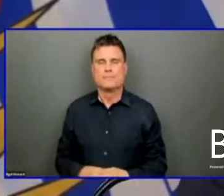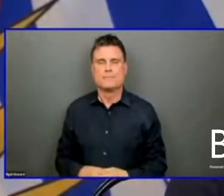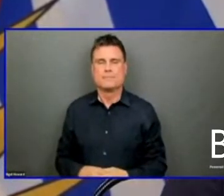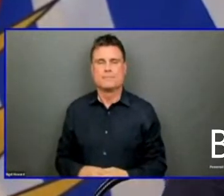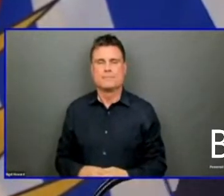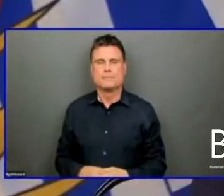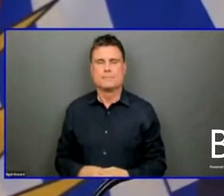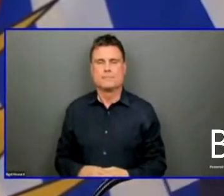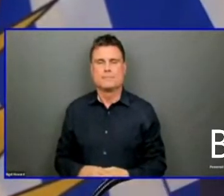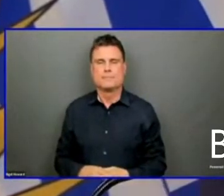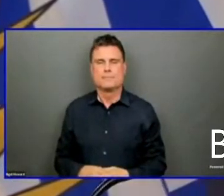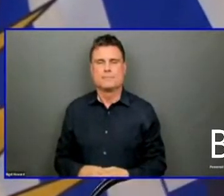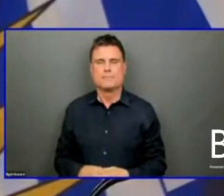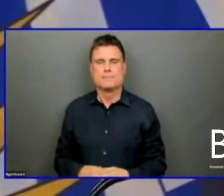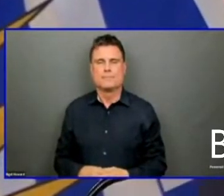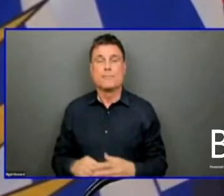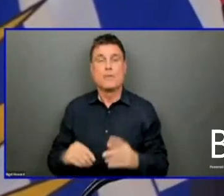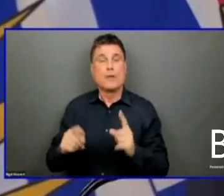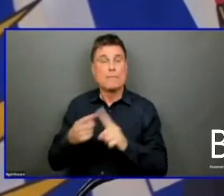CTV.